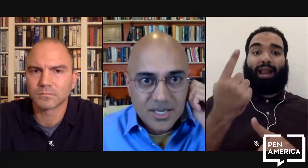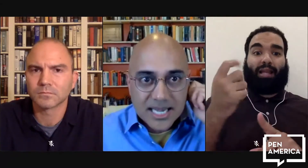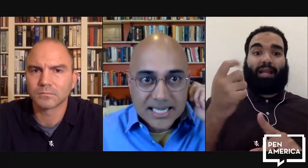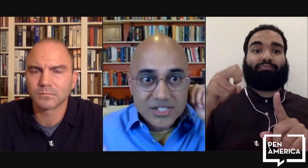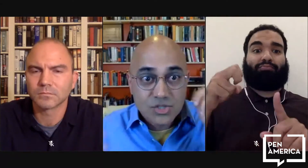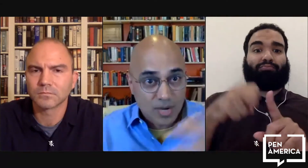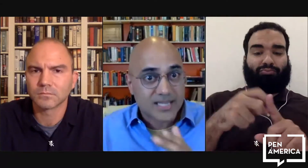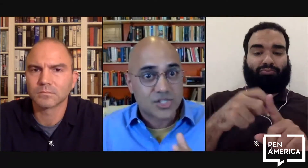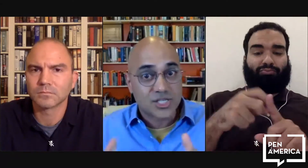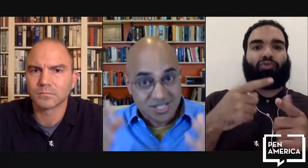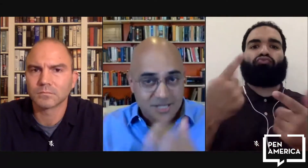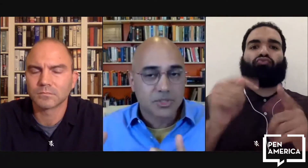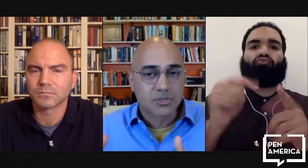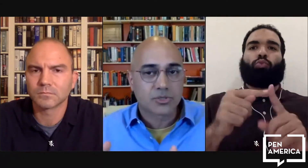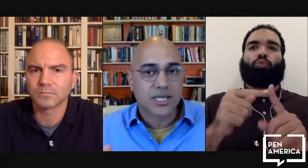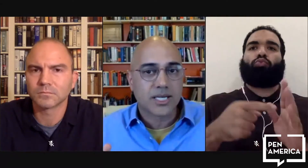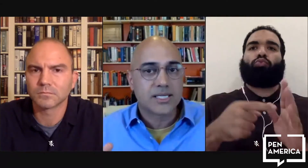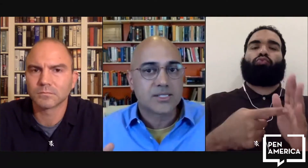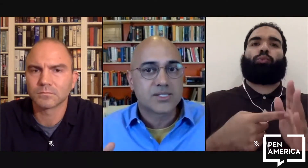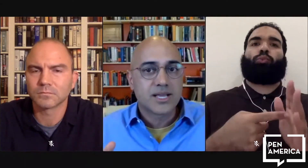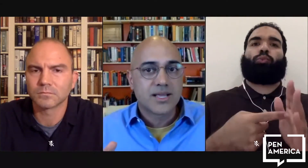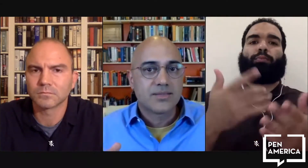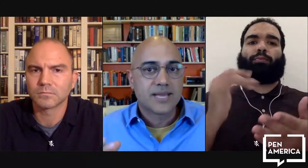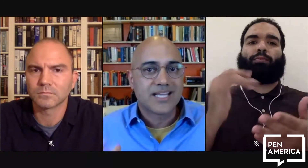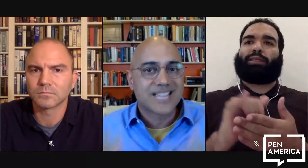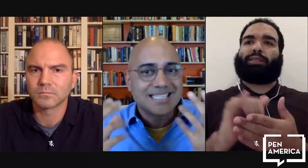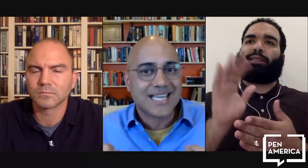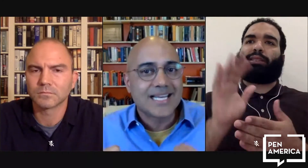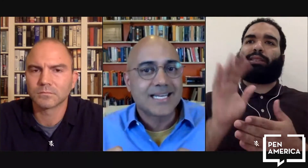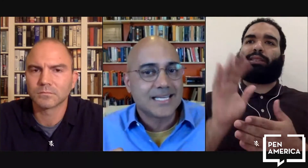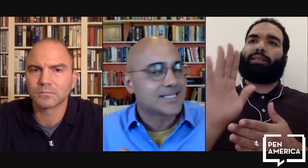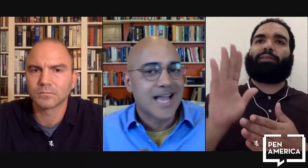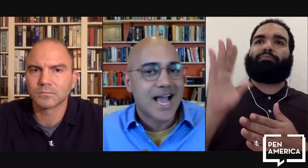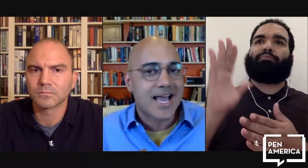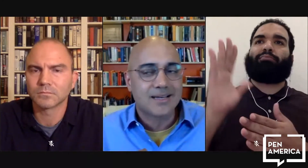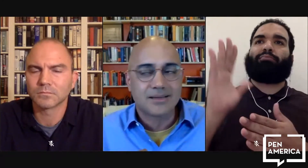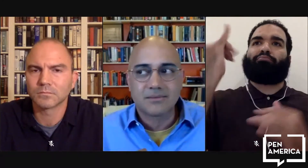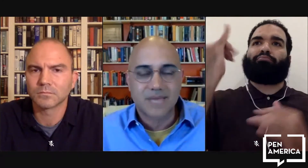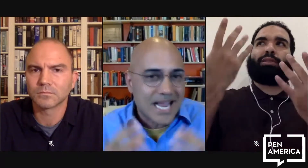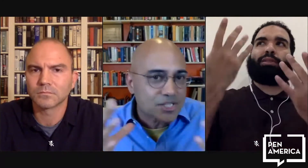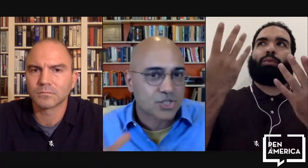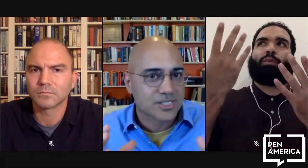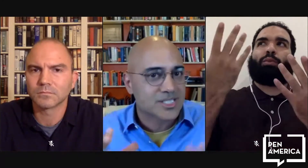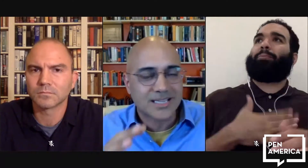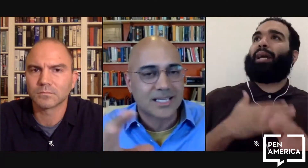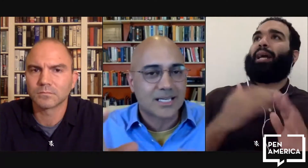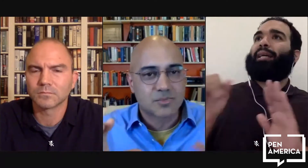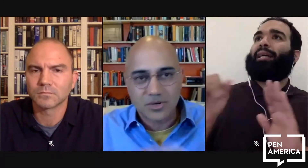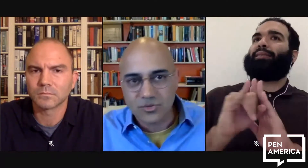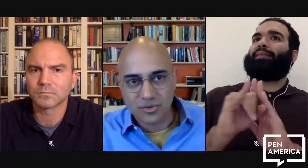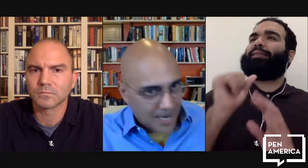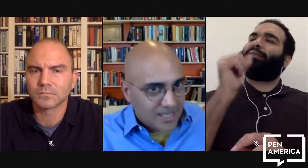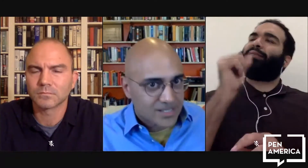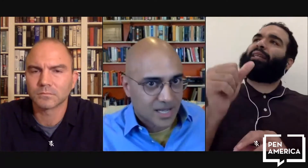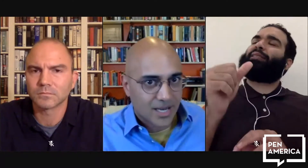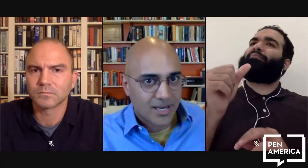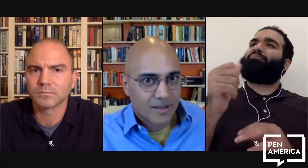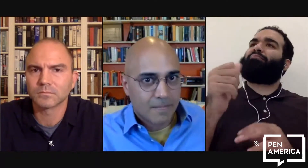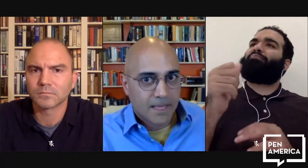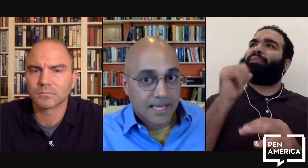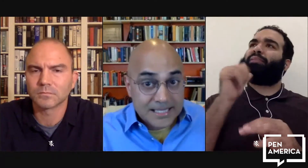pass, his strategy similarly is that his identity is not national. It's not that his parents are from